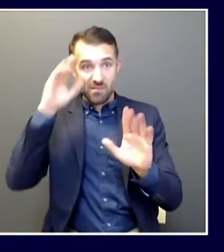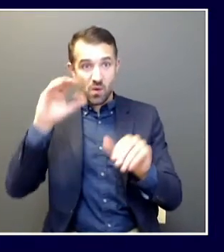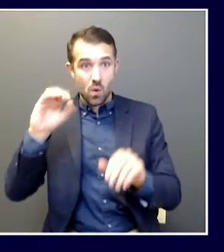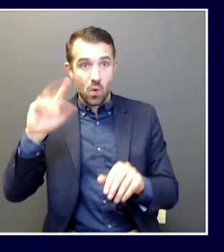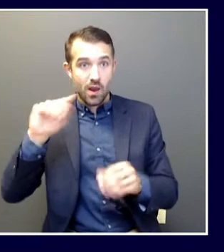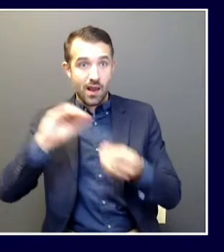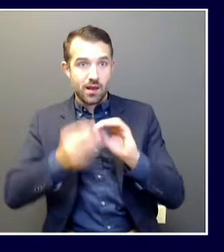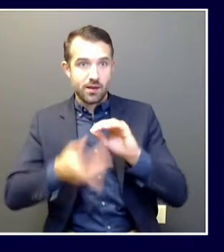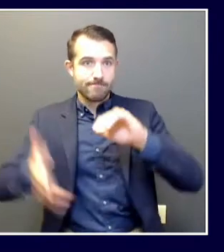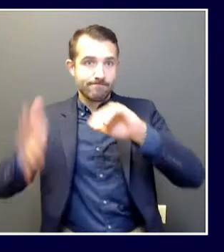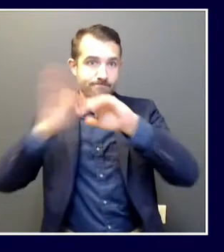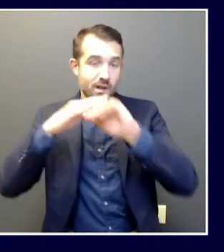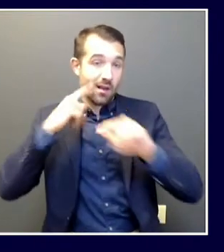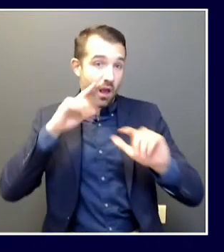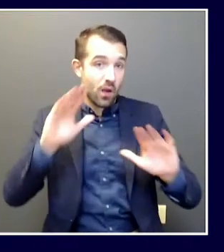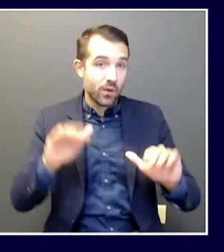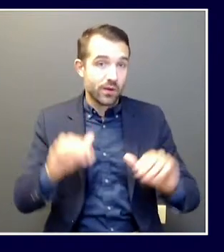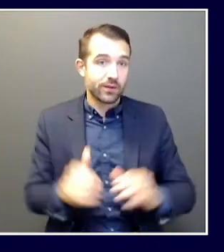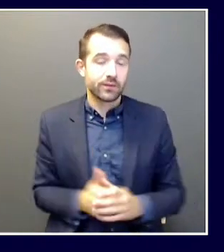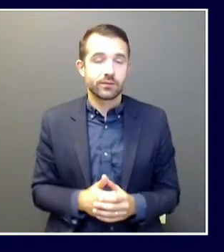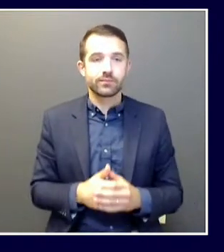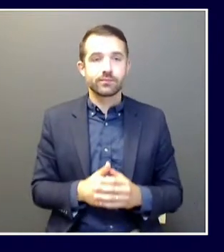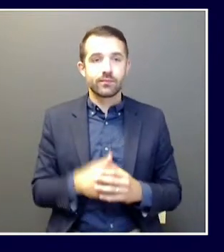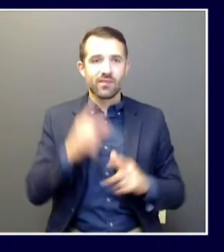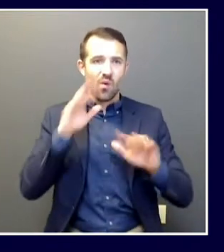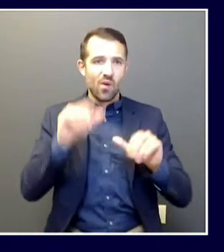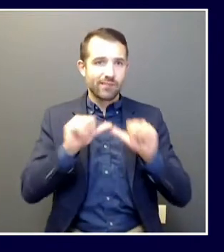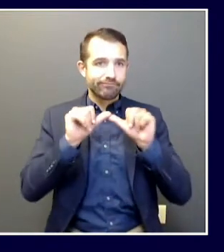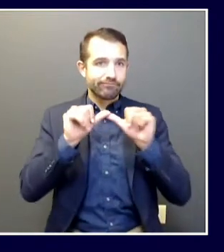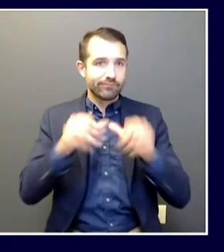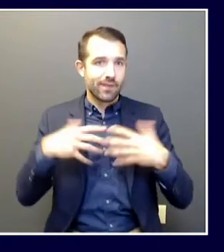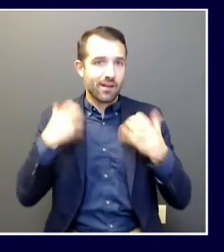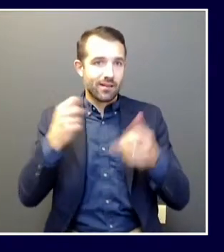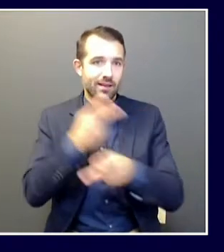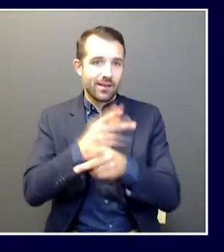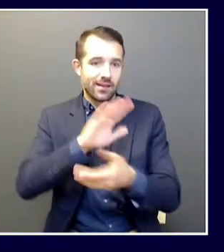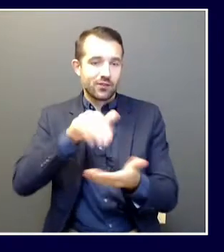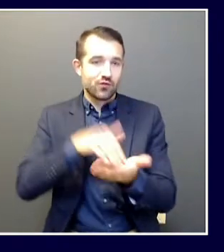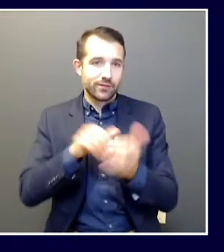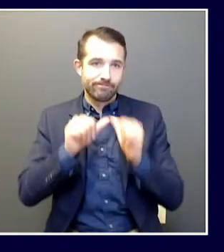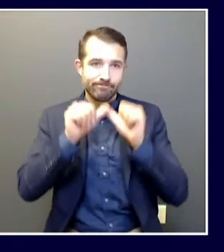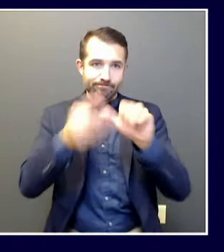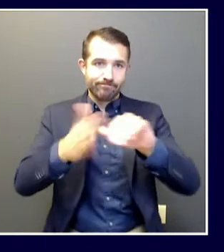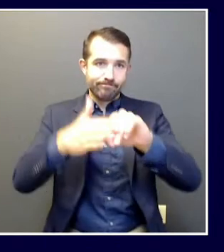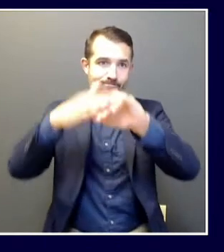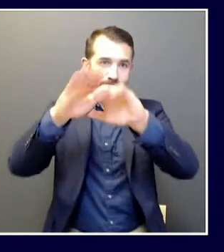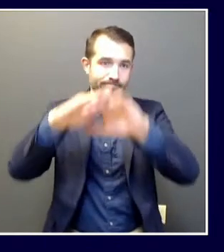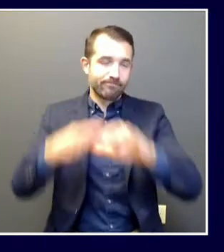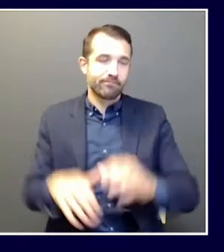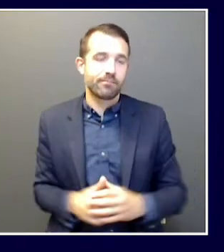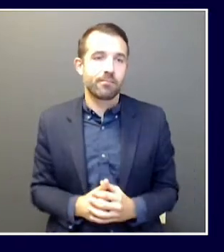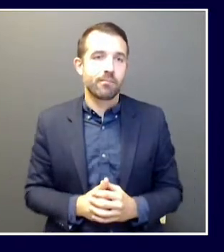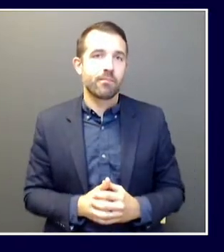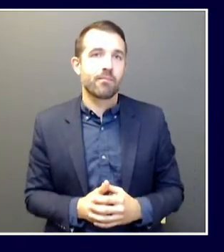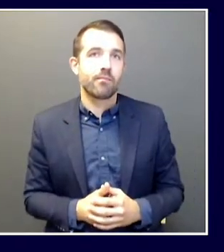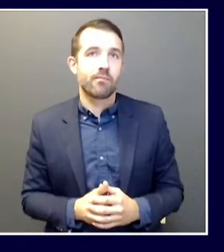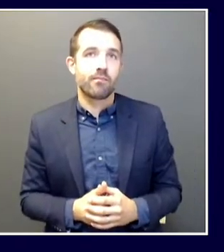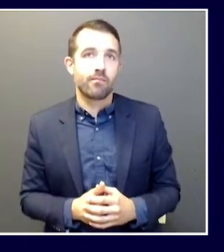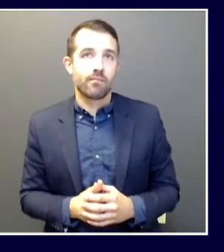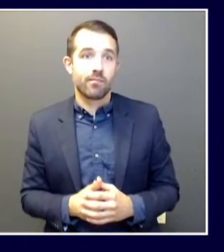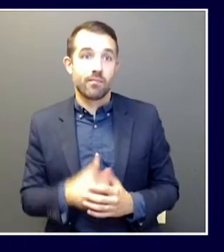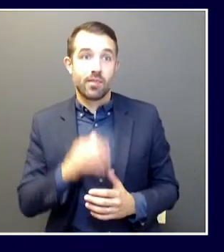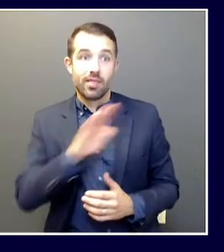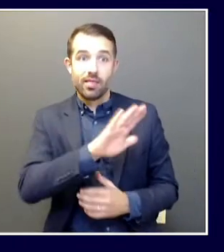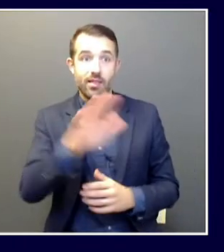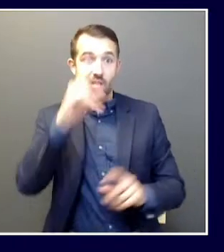will continue to work with our healthcare facilities that have at their best, their interest is our interest, which is keeping their workers safe and keeping